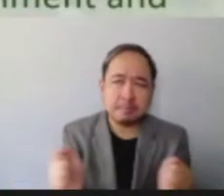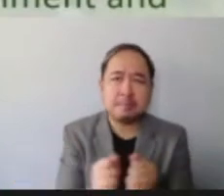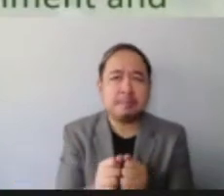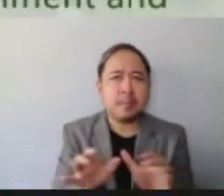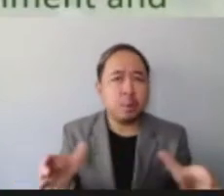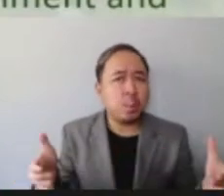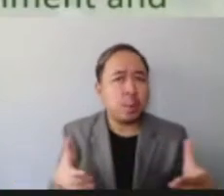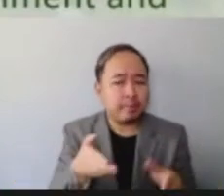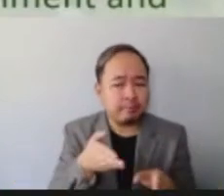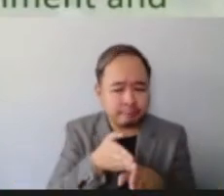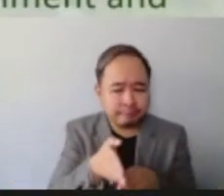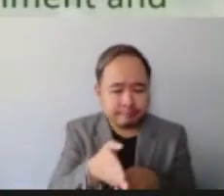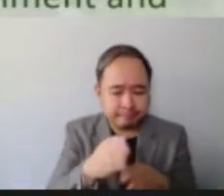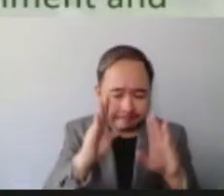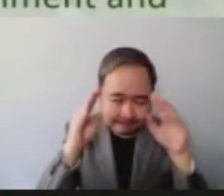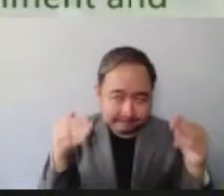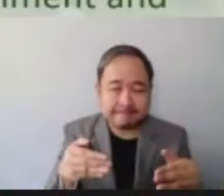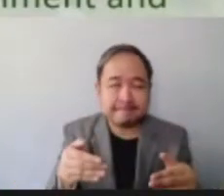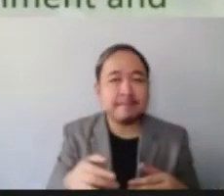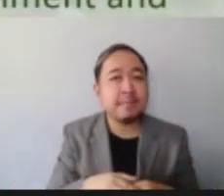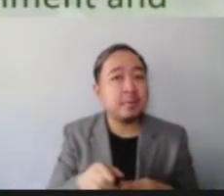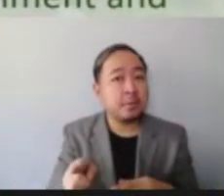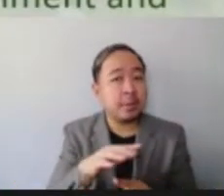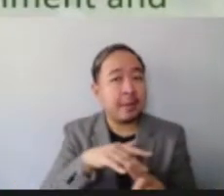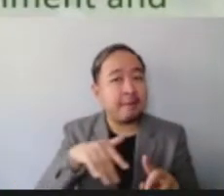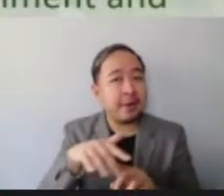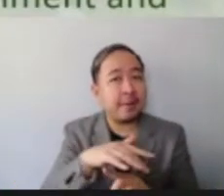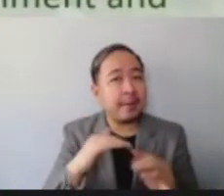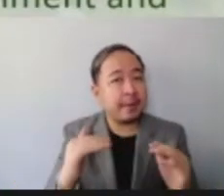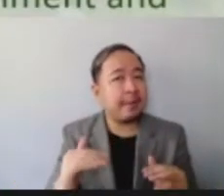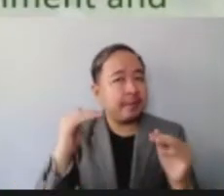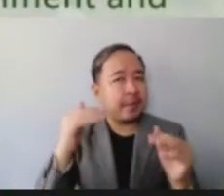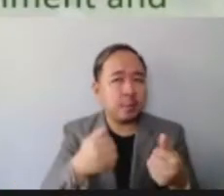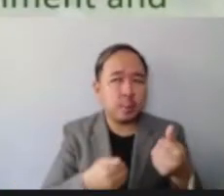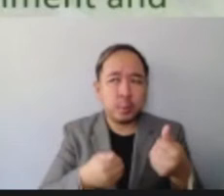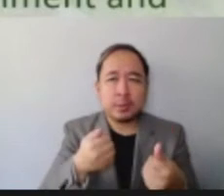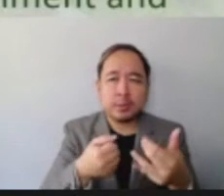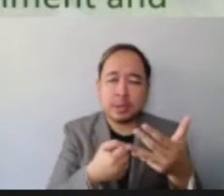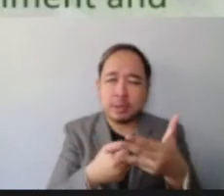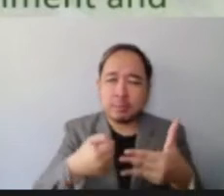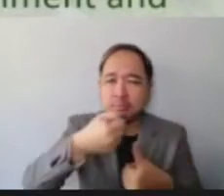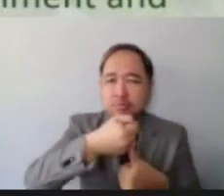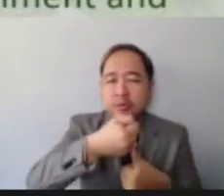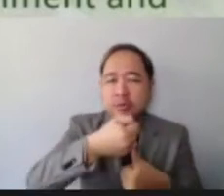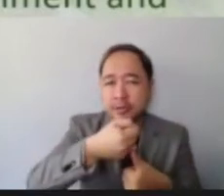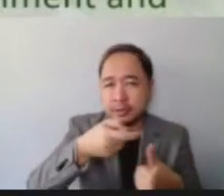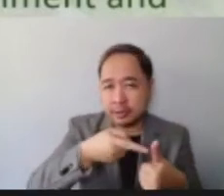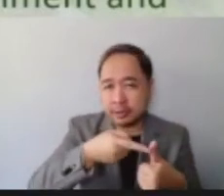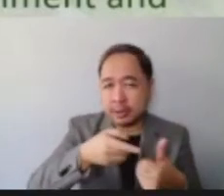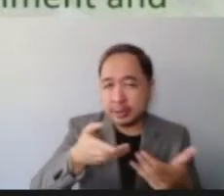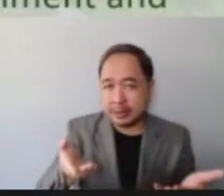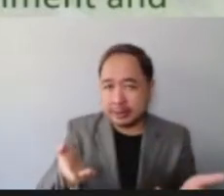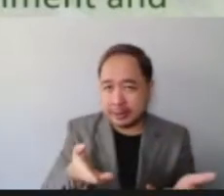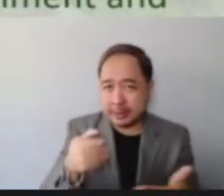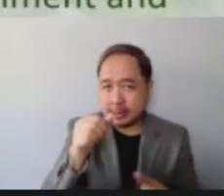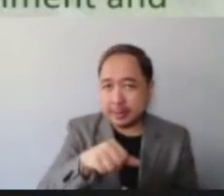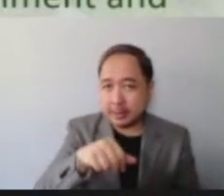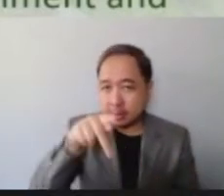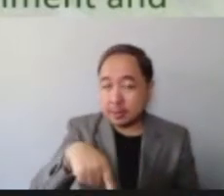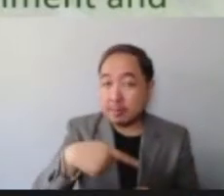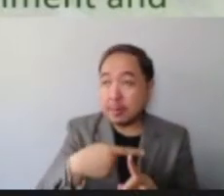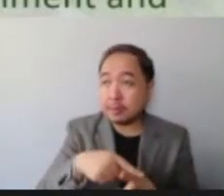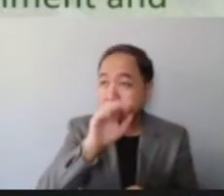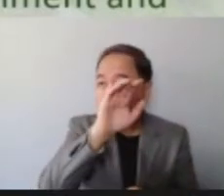the decision to work together on environment and development priorities in the region and the request to support governments